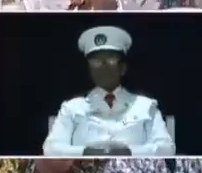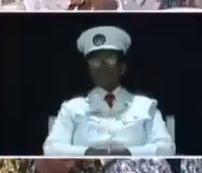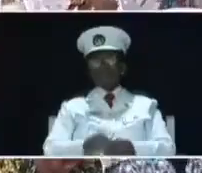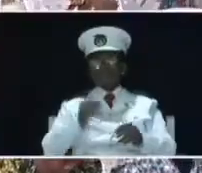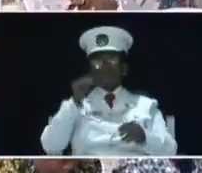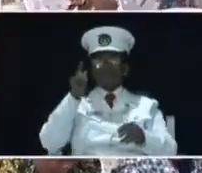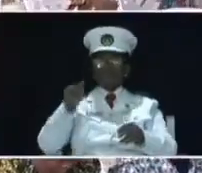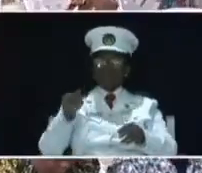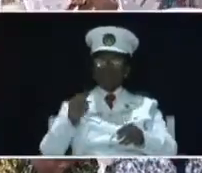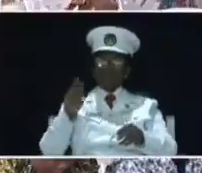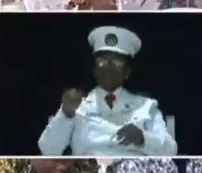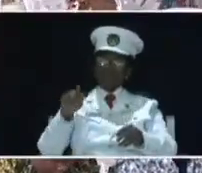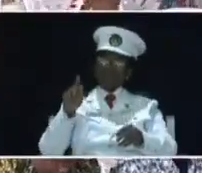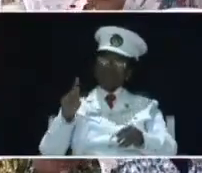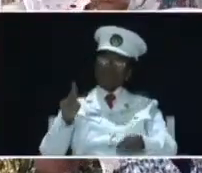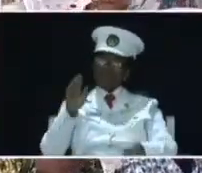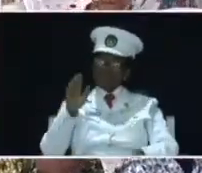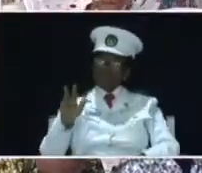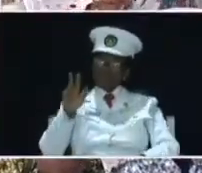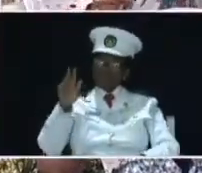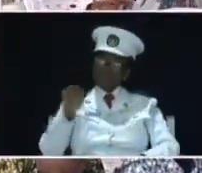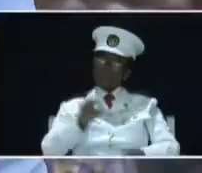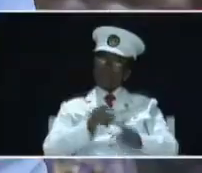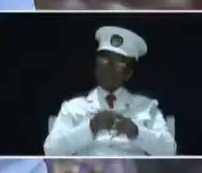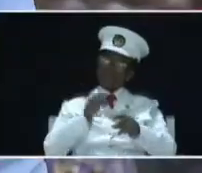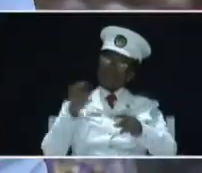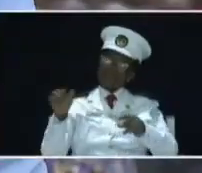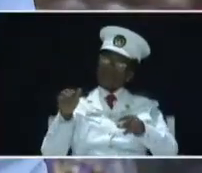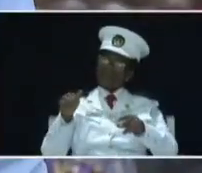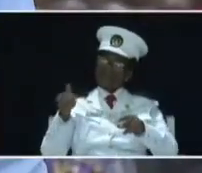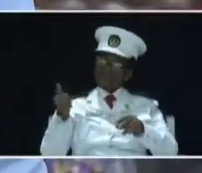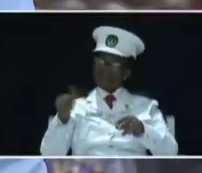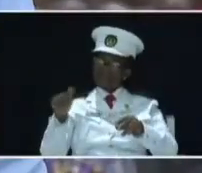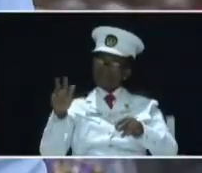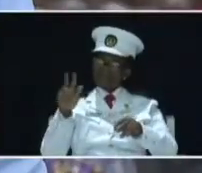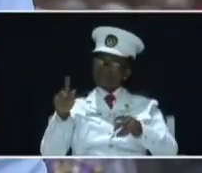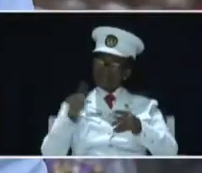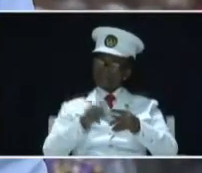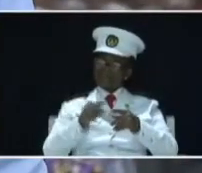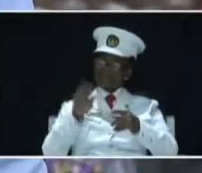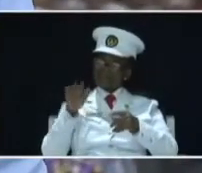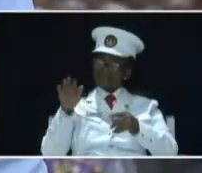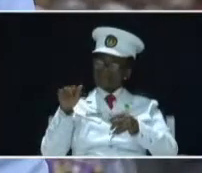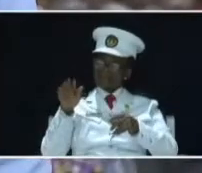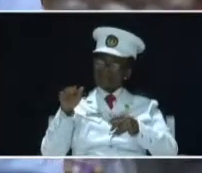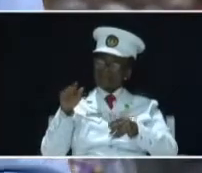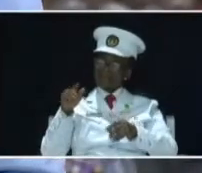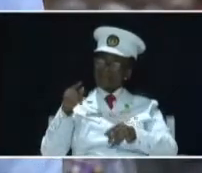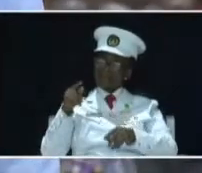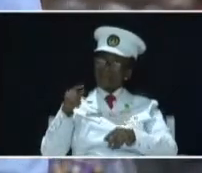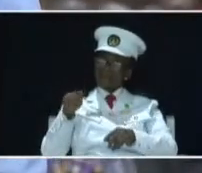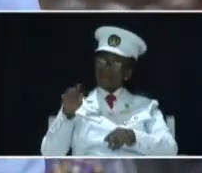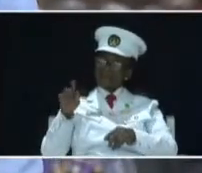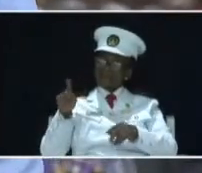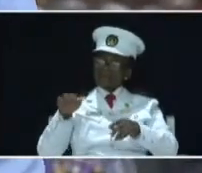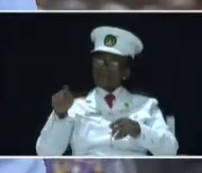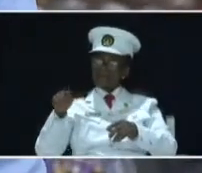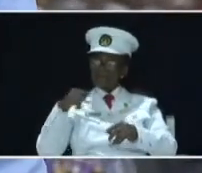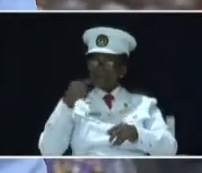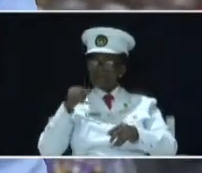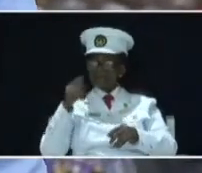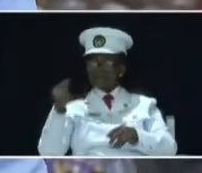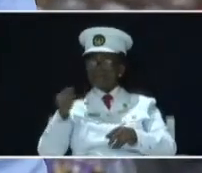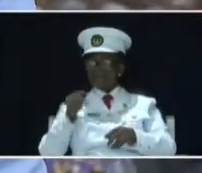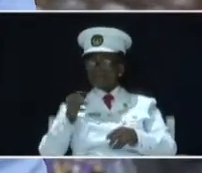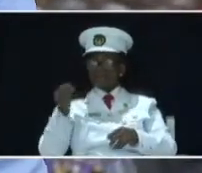In Mark chapter 3, from verse 13 to 15, Mark 3, 13 to 15, Bible says there was a crowd around